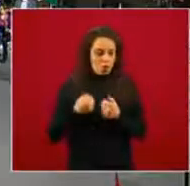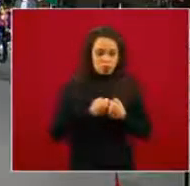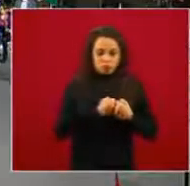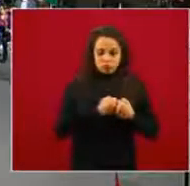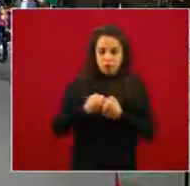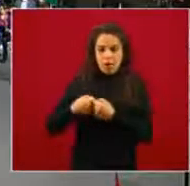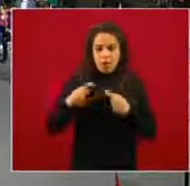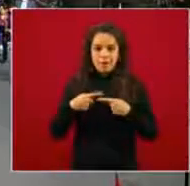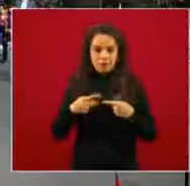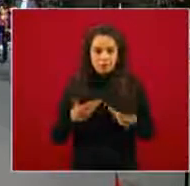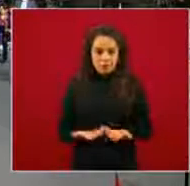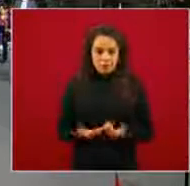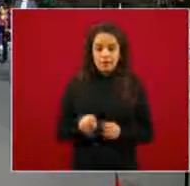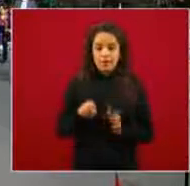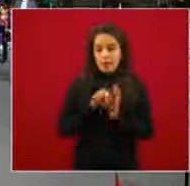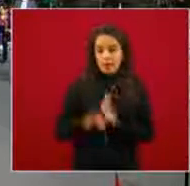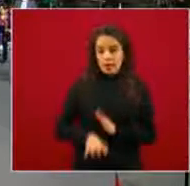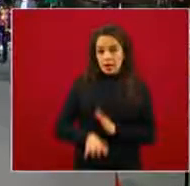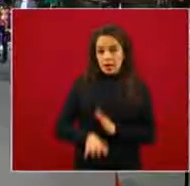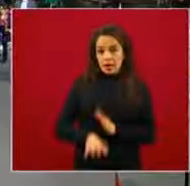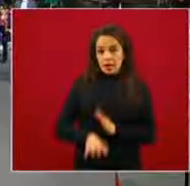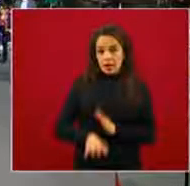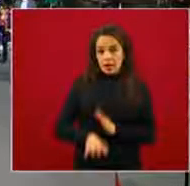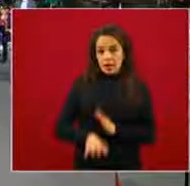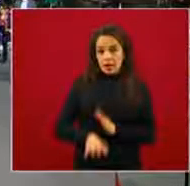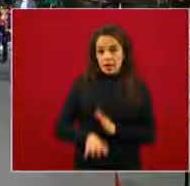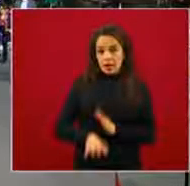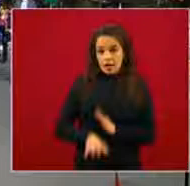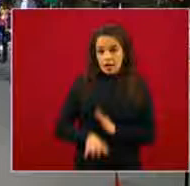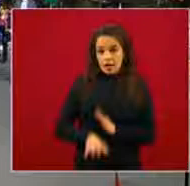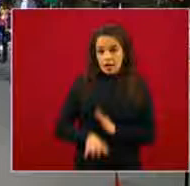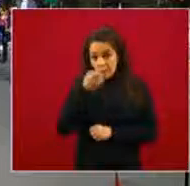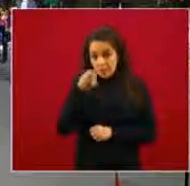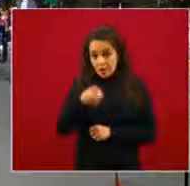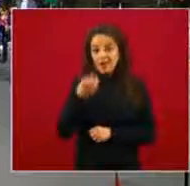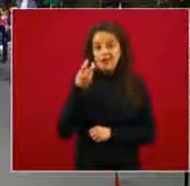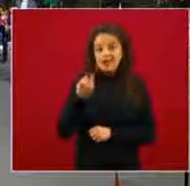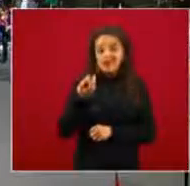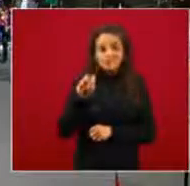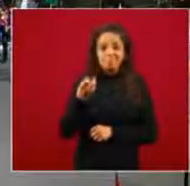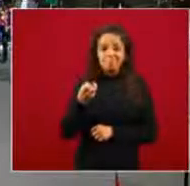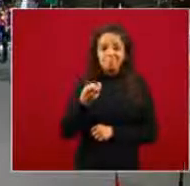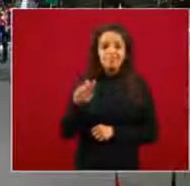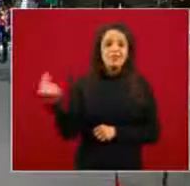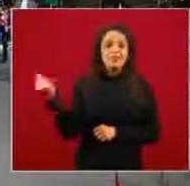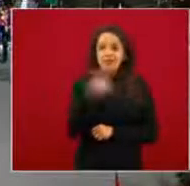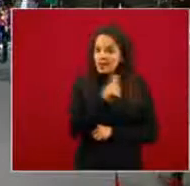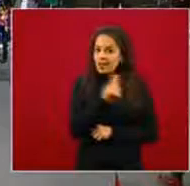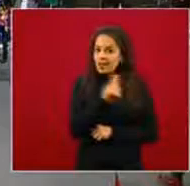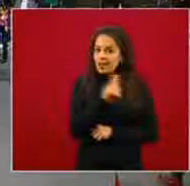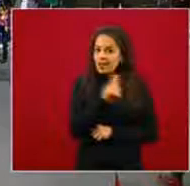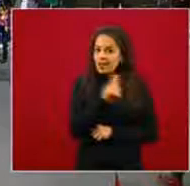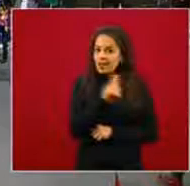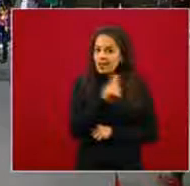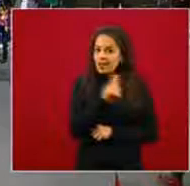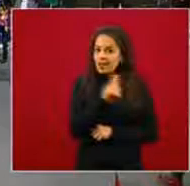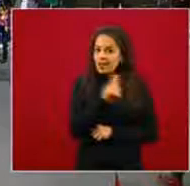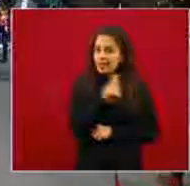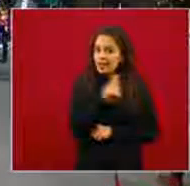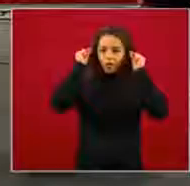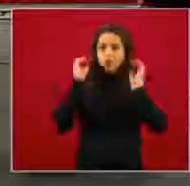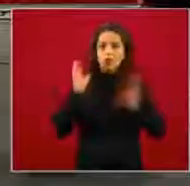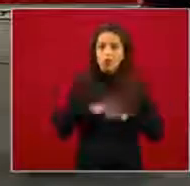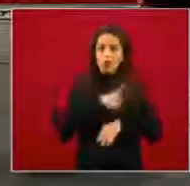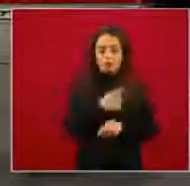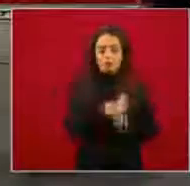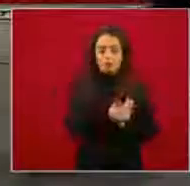distancing. Public transportation, classrooms are very good examples of the places where we benefit the most of wearing a